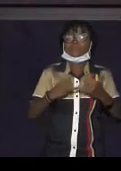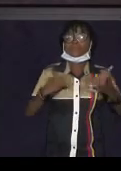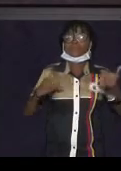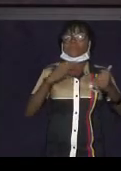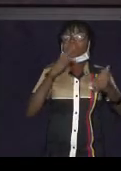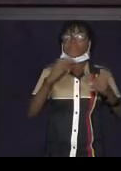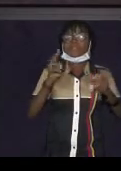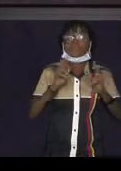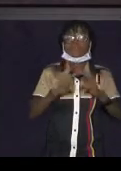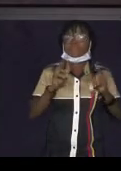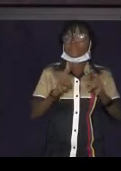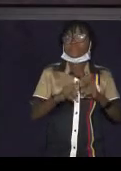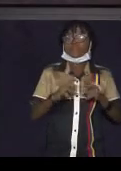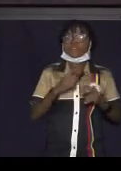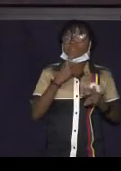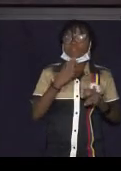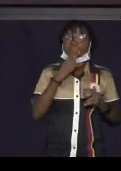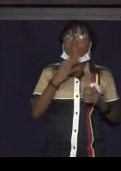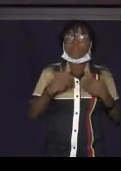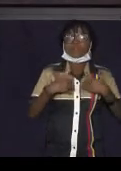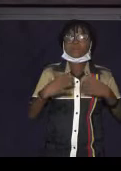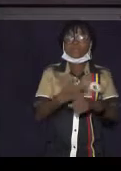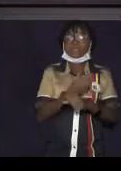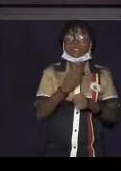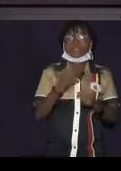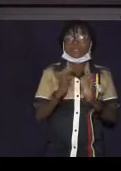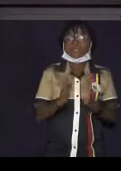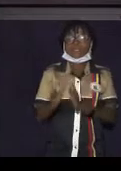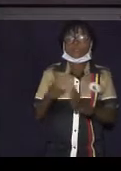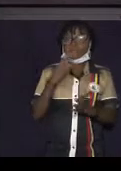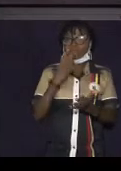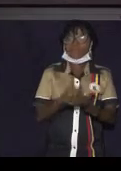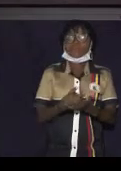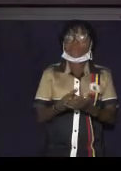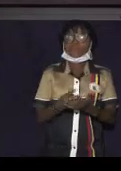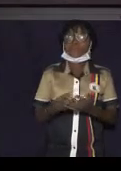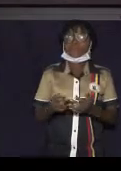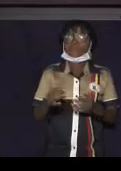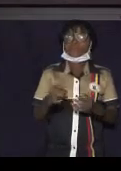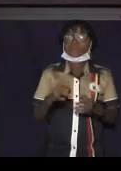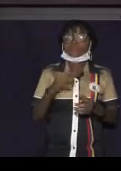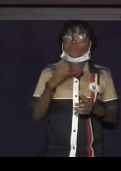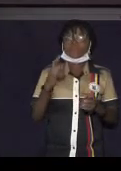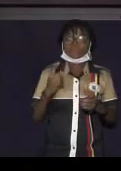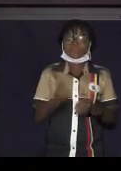critical, so you have to get the arrangement right. But once you are here, you're home free, my friend. Just merge like